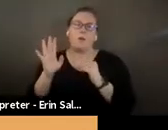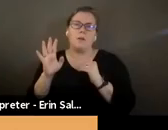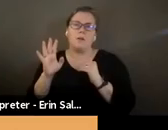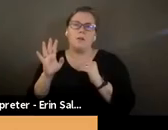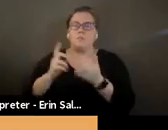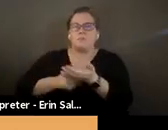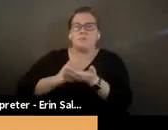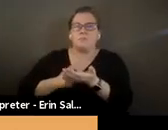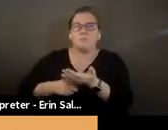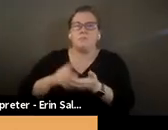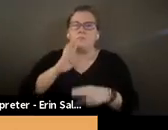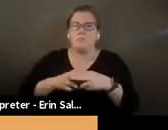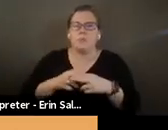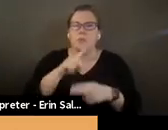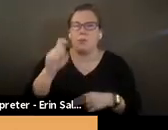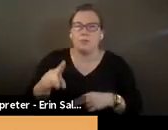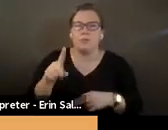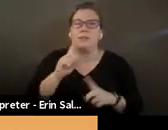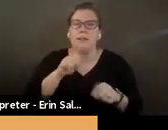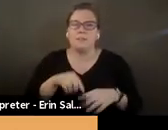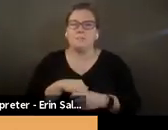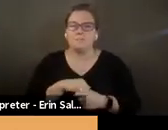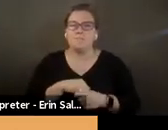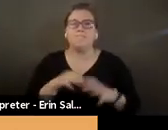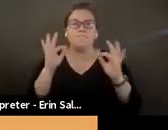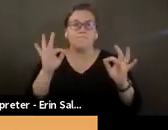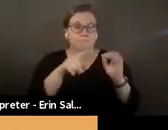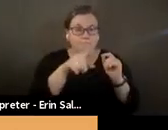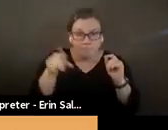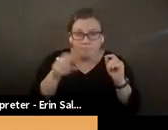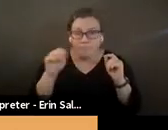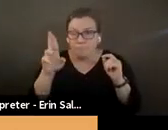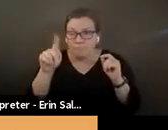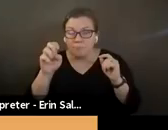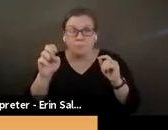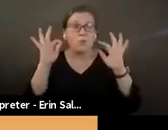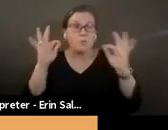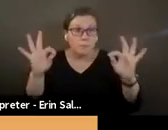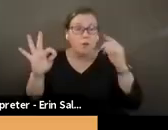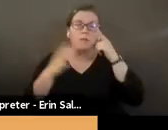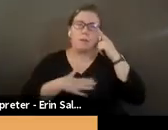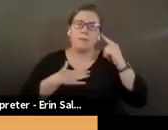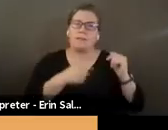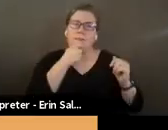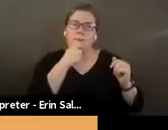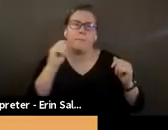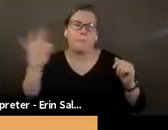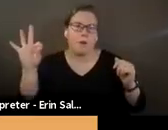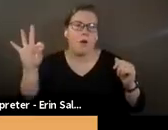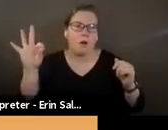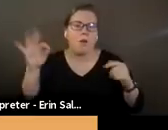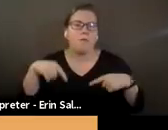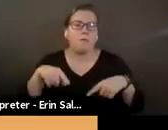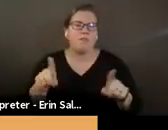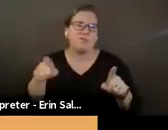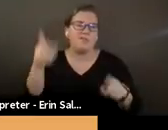presentation. Everyone did enter in on mute, so please do remain on mute throughout the